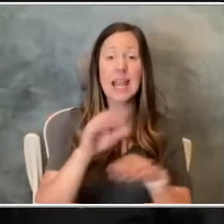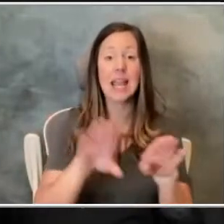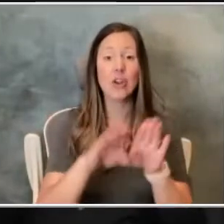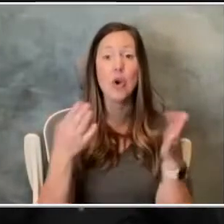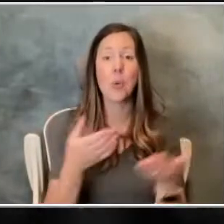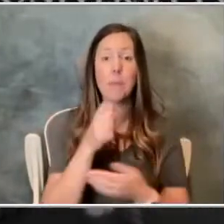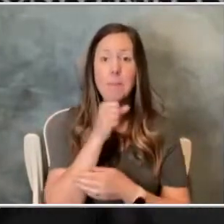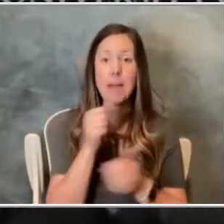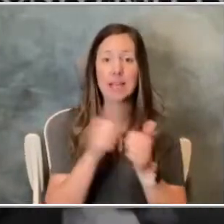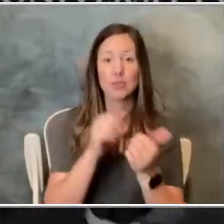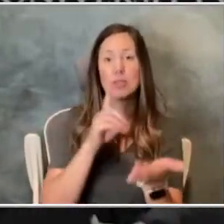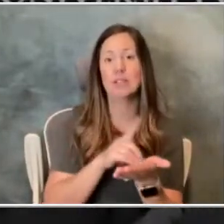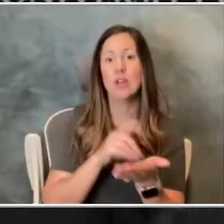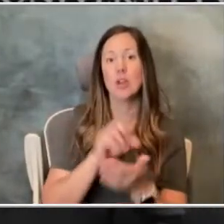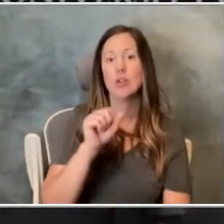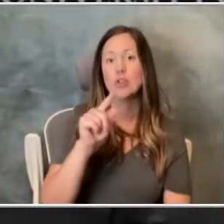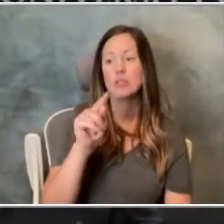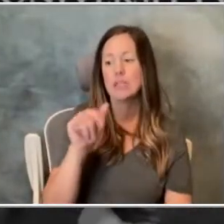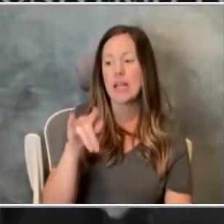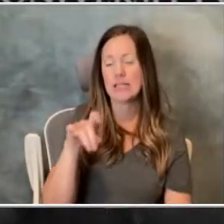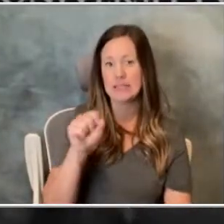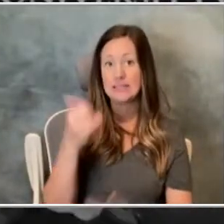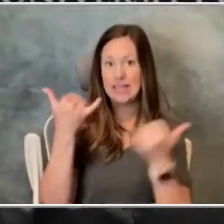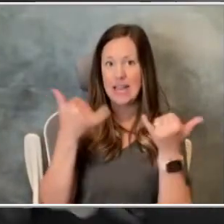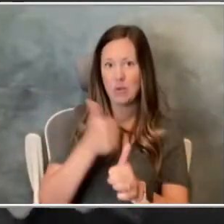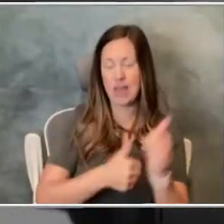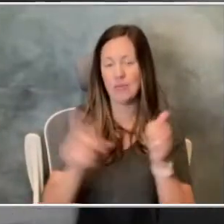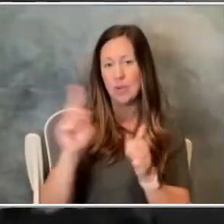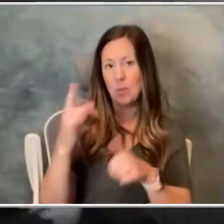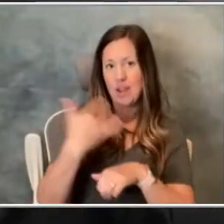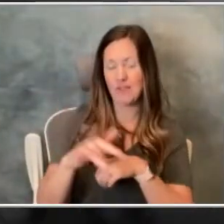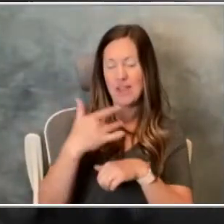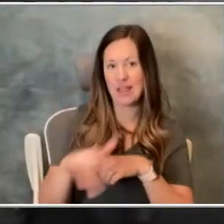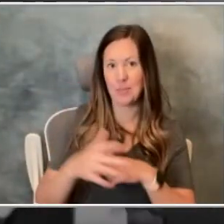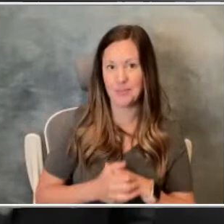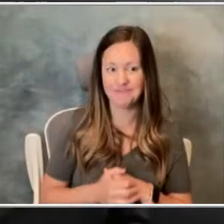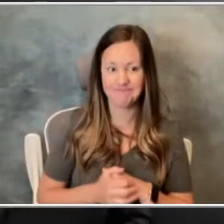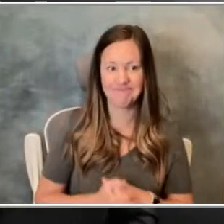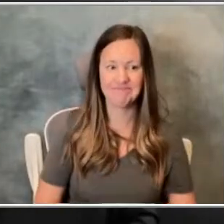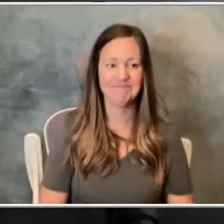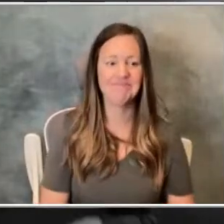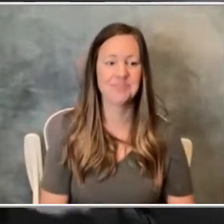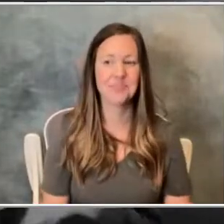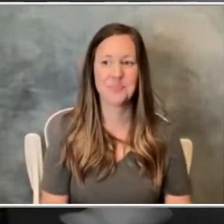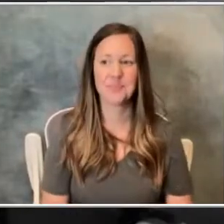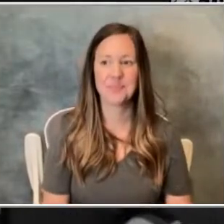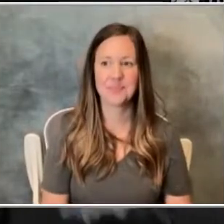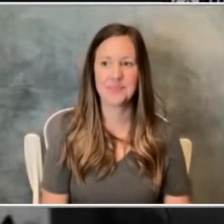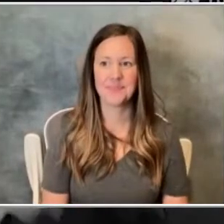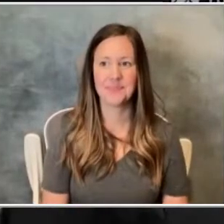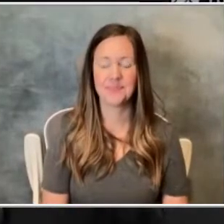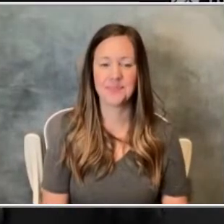with Dr. Stites podcasts. Now everywhere podcasts are available. week.